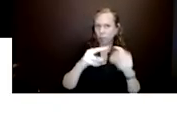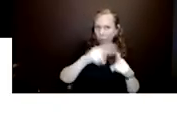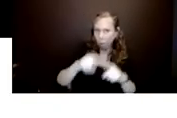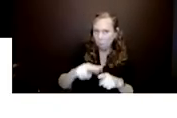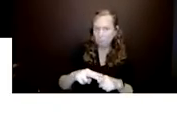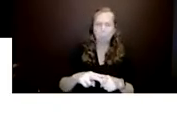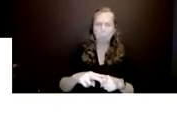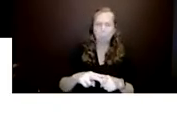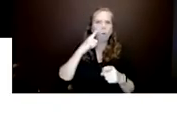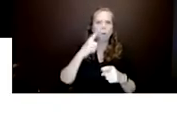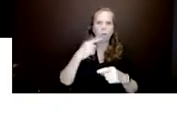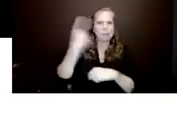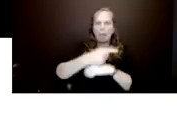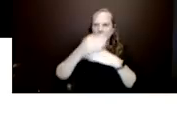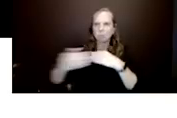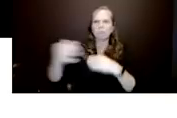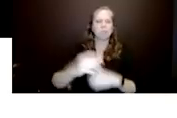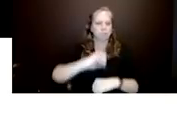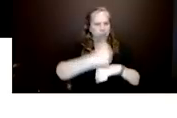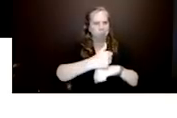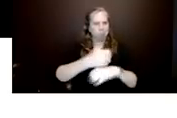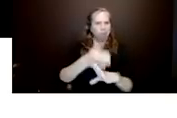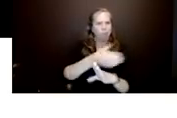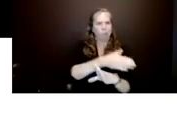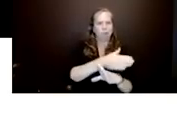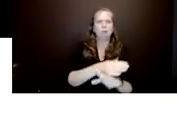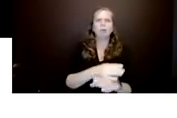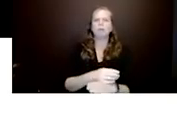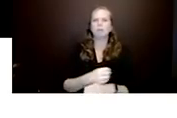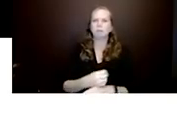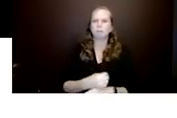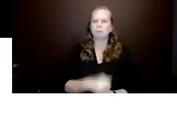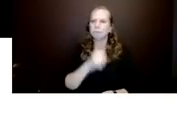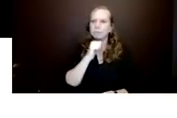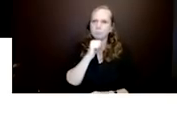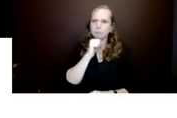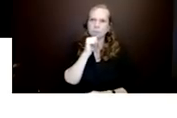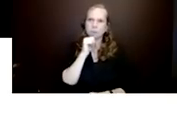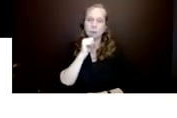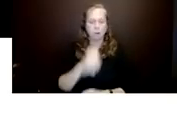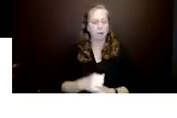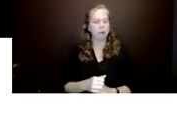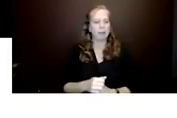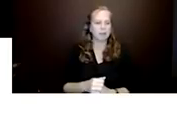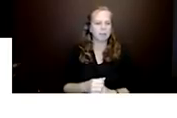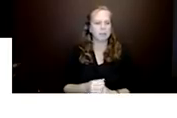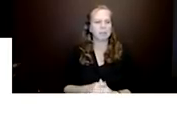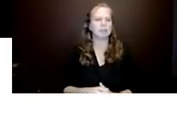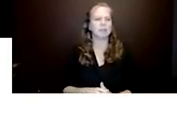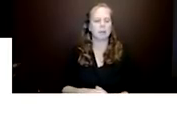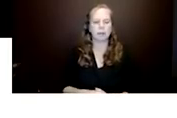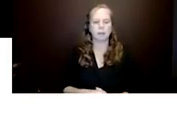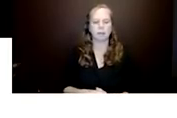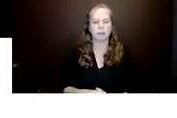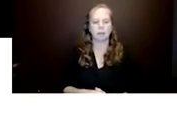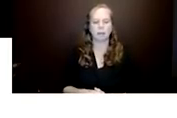for the day and walk through what some of the asynchronous learning and what that will be on their own will look like and some of the expectations from the classroom